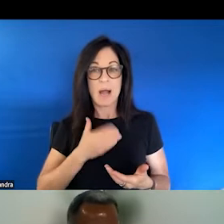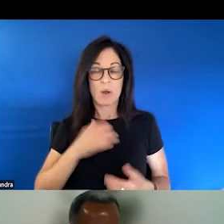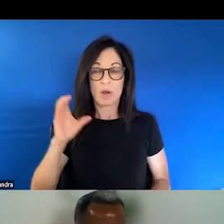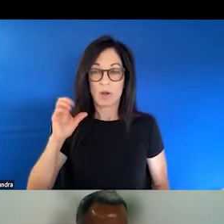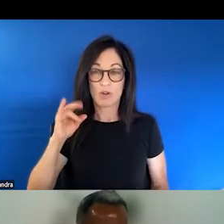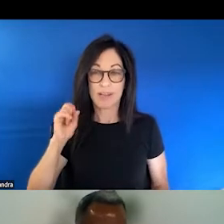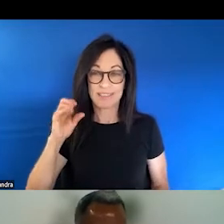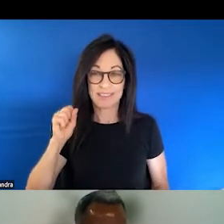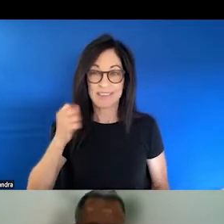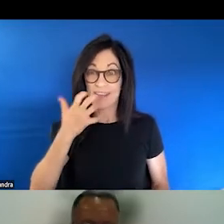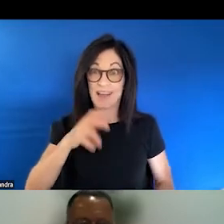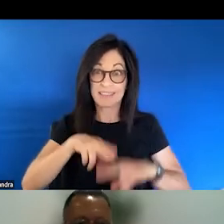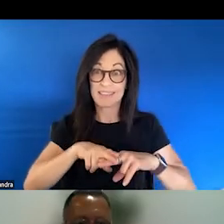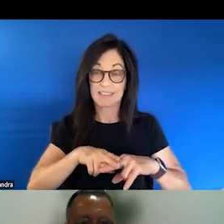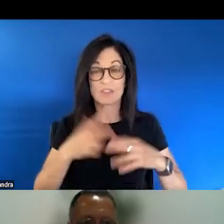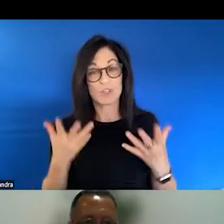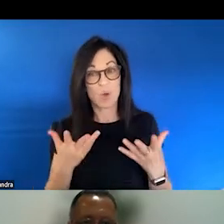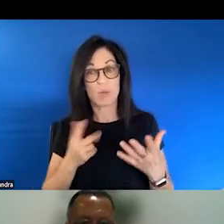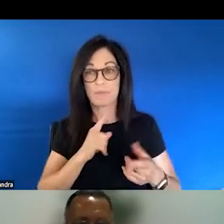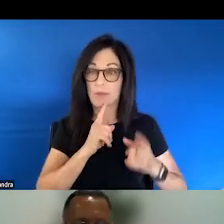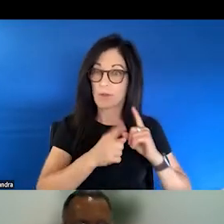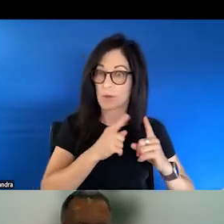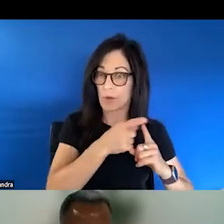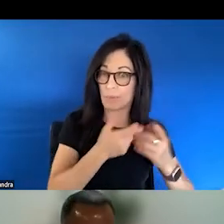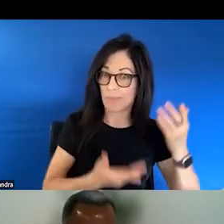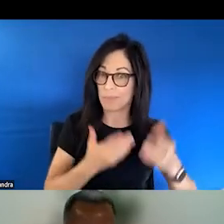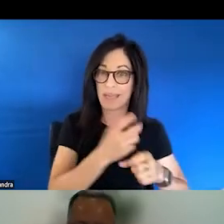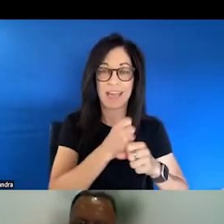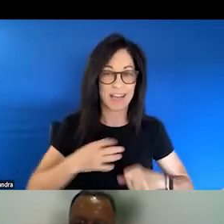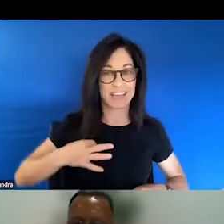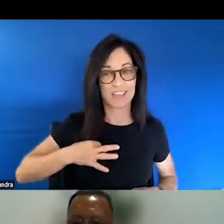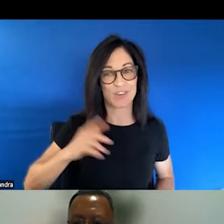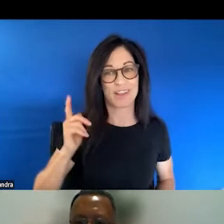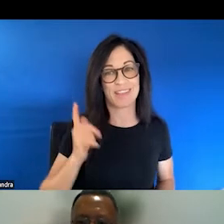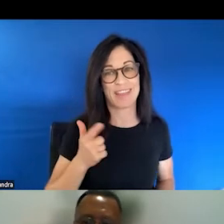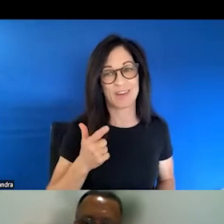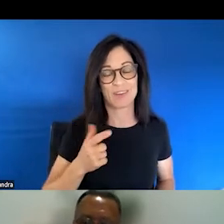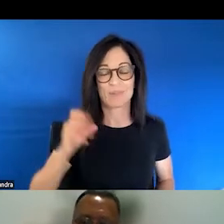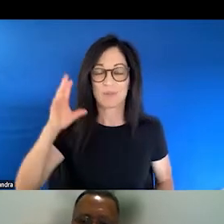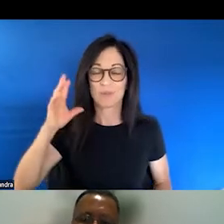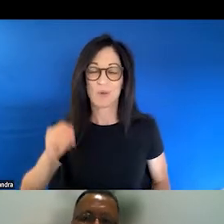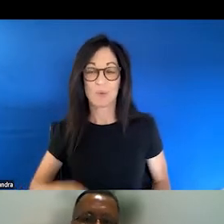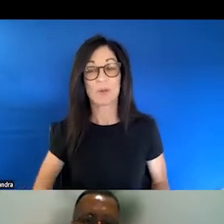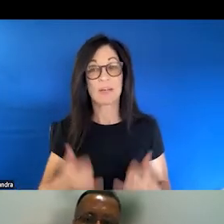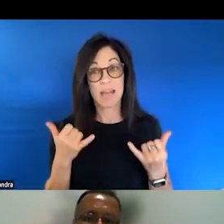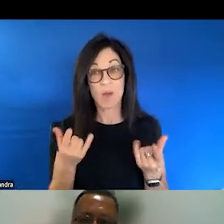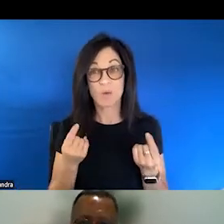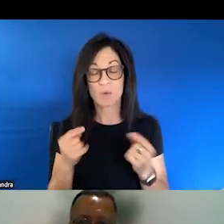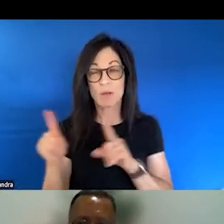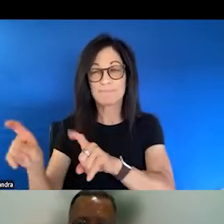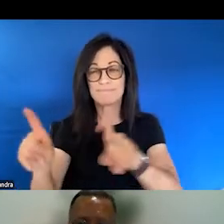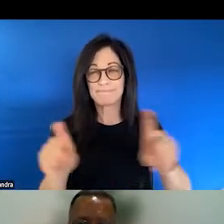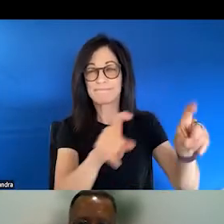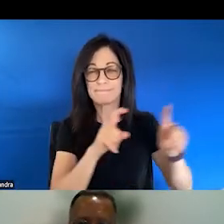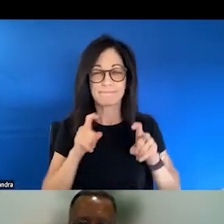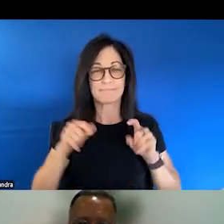hot seat. So we'll have to talk to her about possibly getting a t-shirt at a later date. So what we're going to do is just poll the audience on